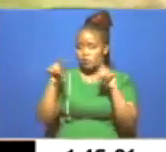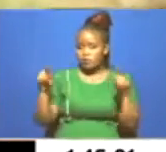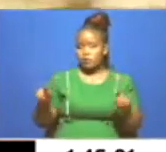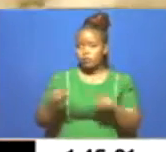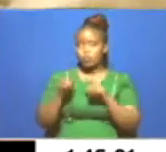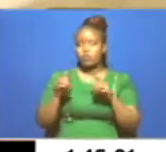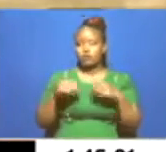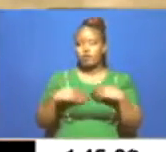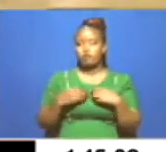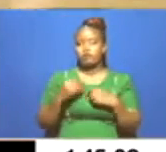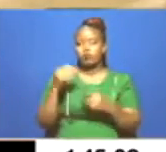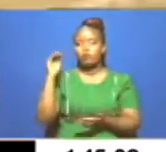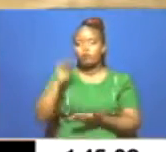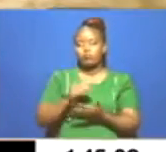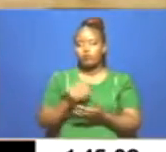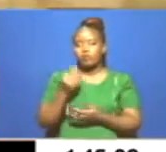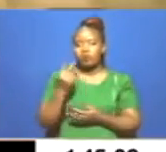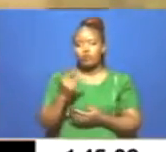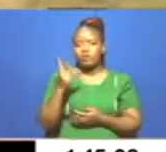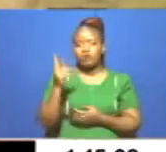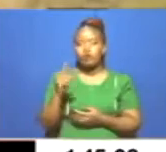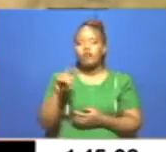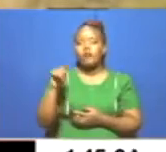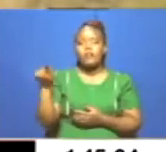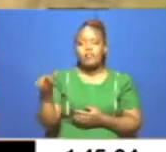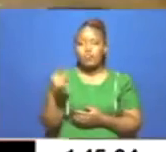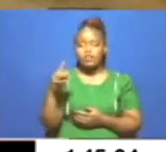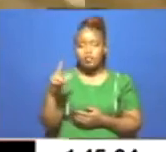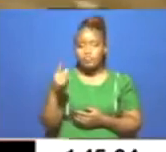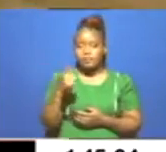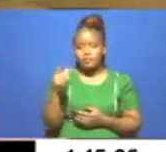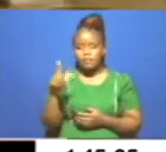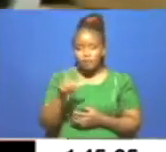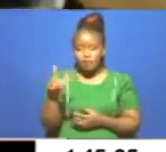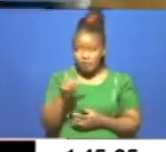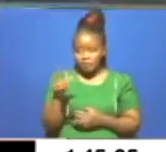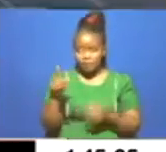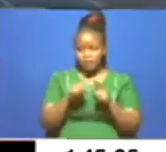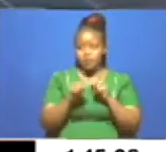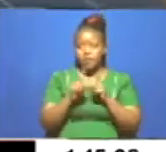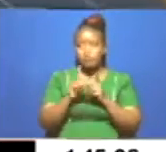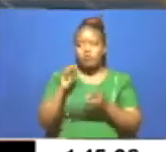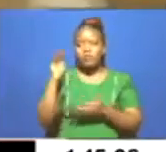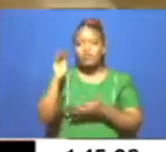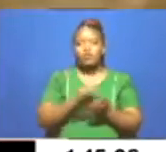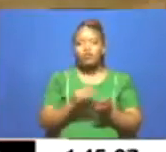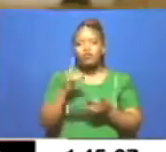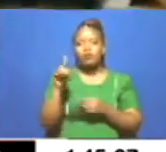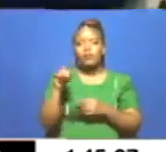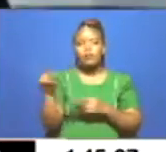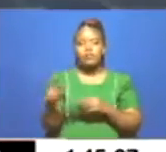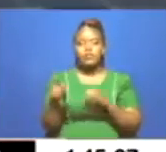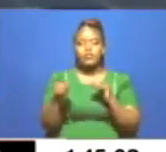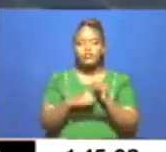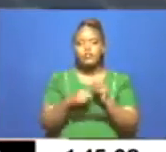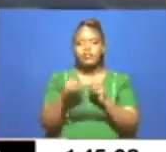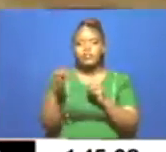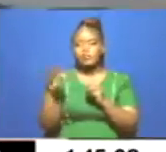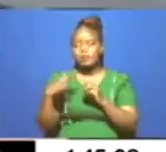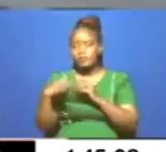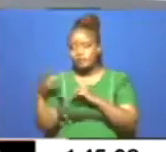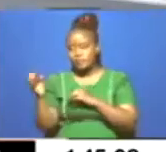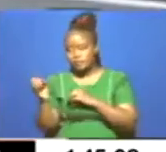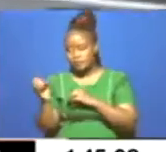24,000 liters of diesel each year, amounting to a reduction of 1,268 tons of carbon